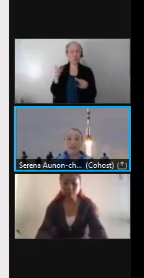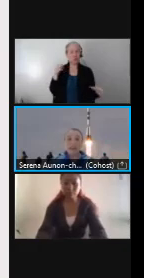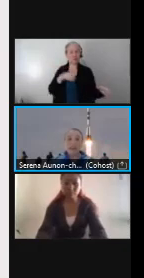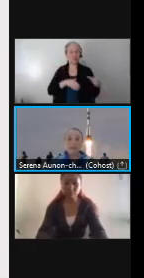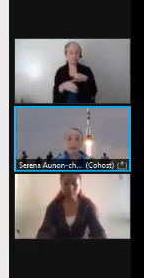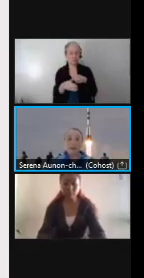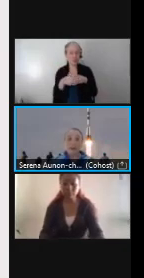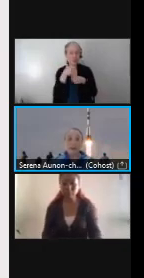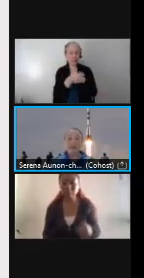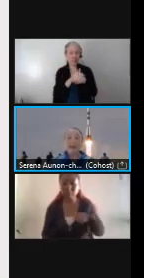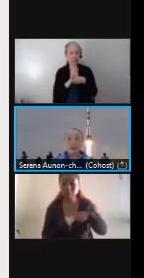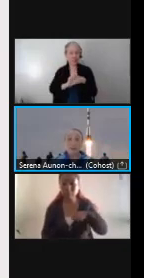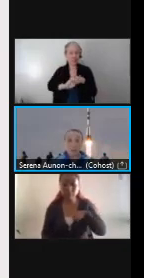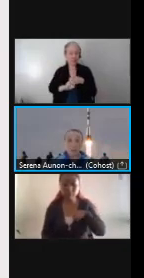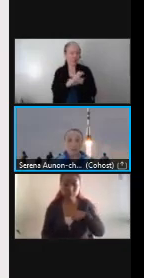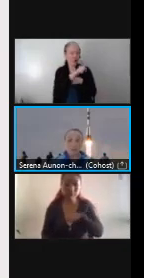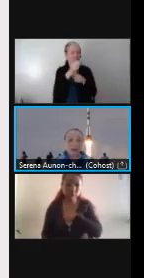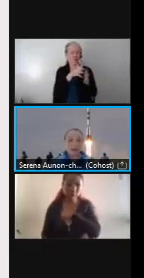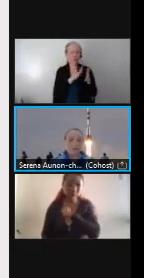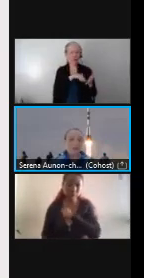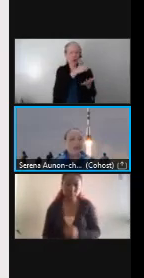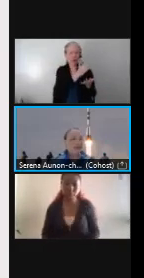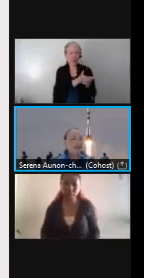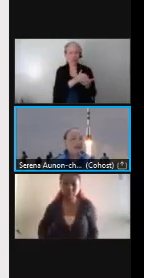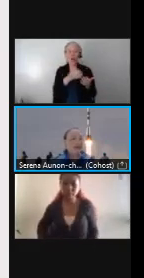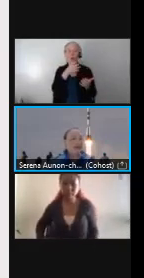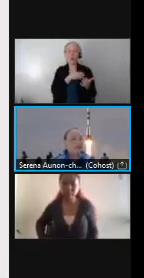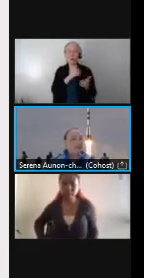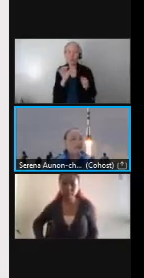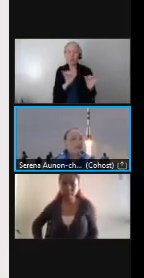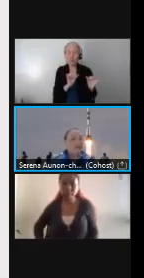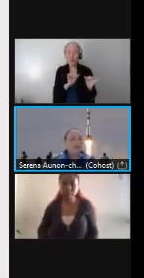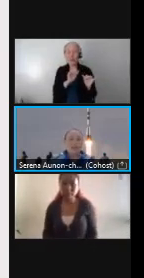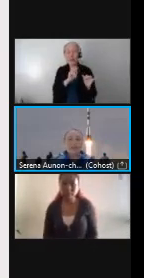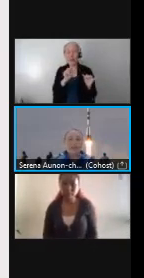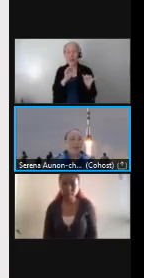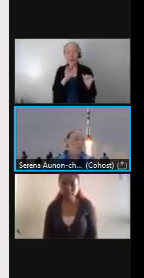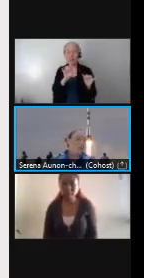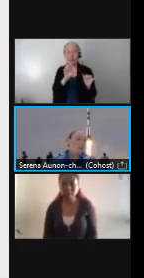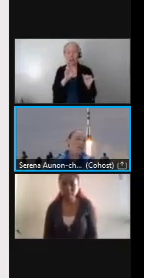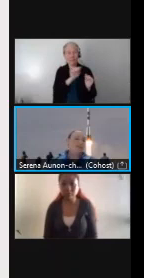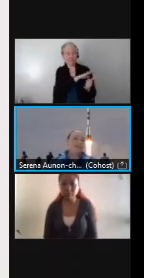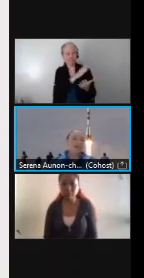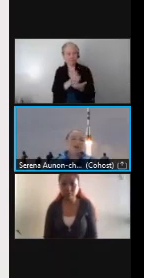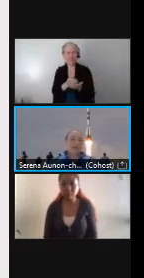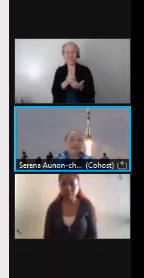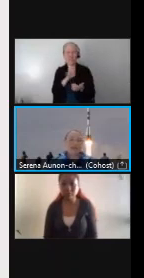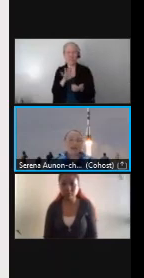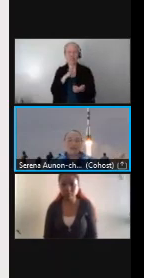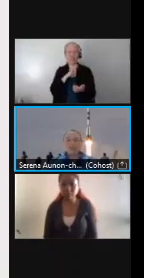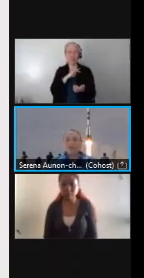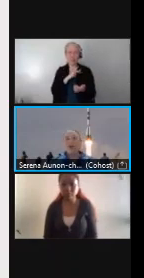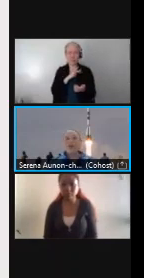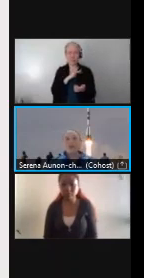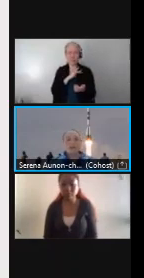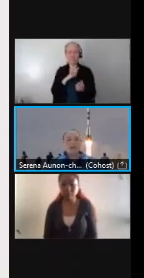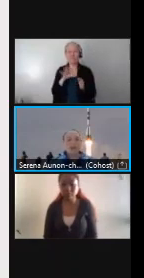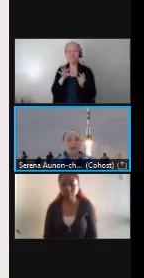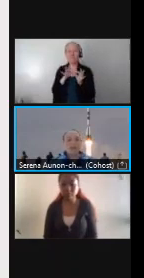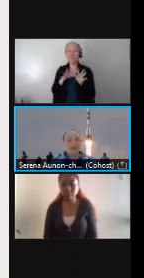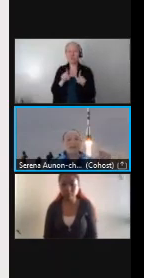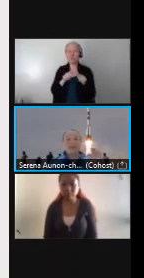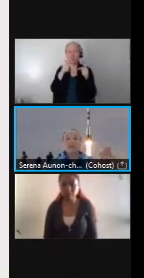over to the next American, and that being a woman, Ann Mclean. So this was neat. What you see me holding is actually a small